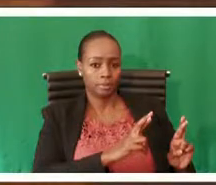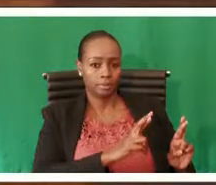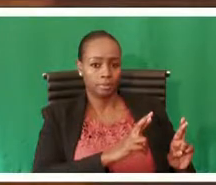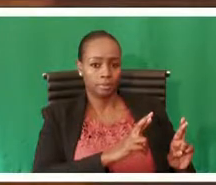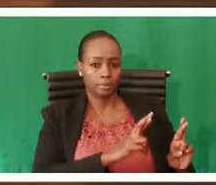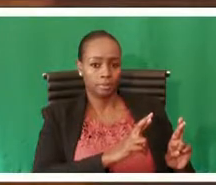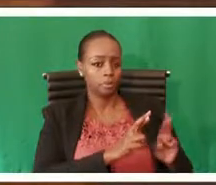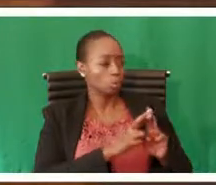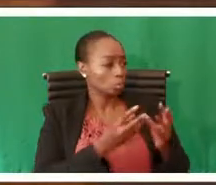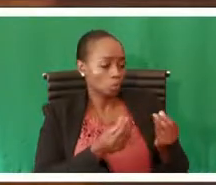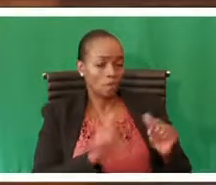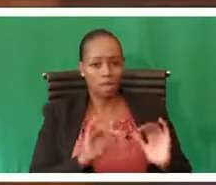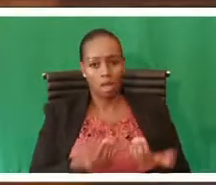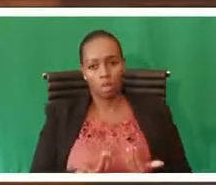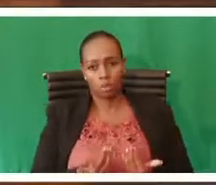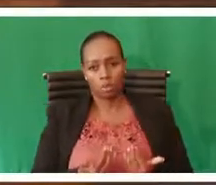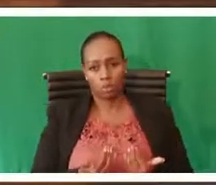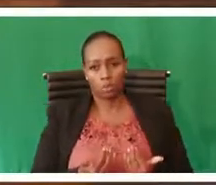to deal with that.